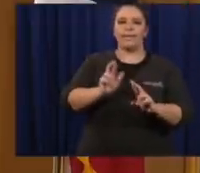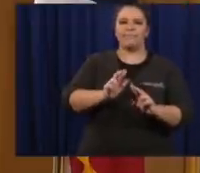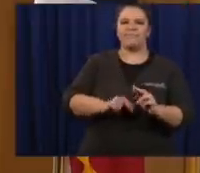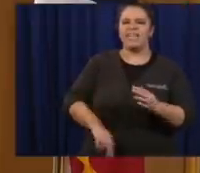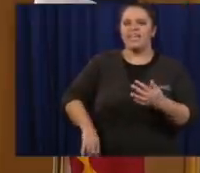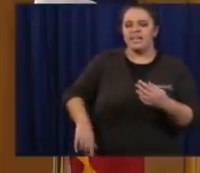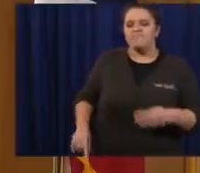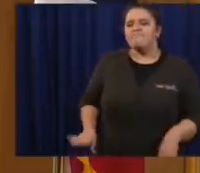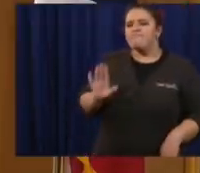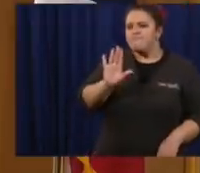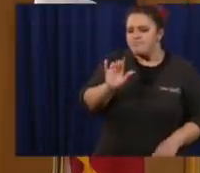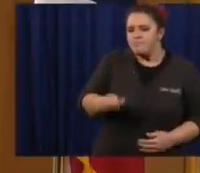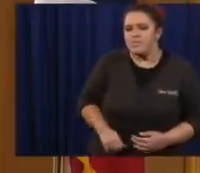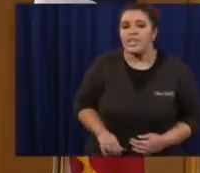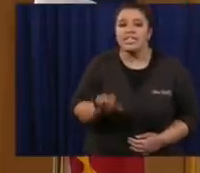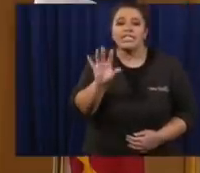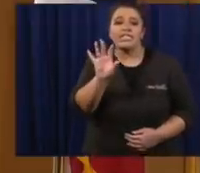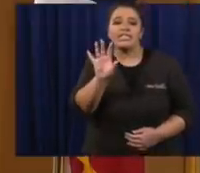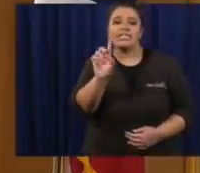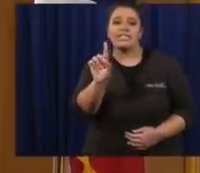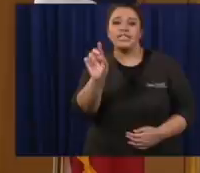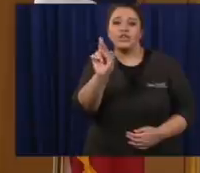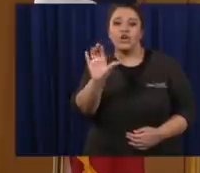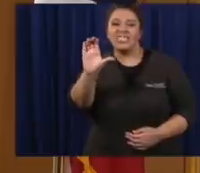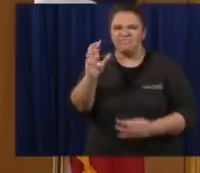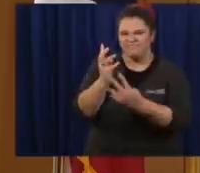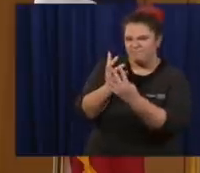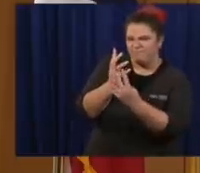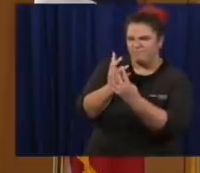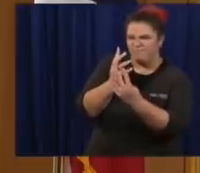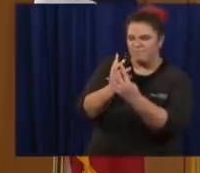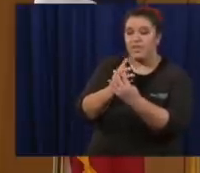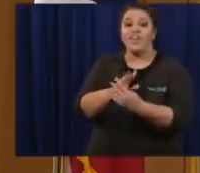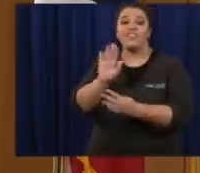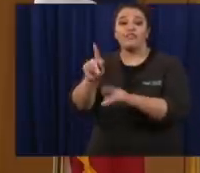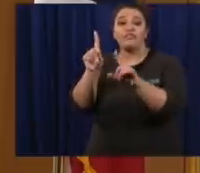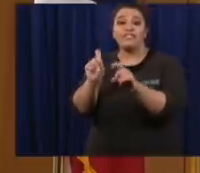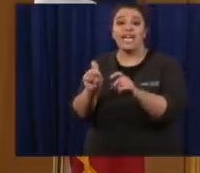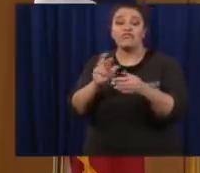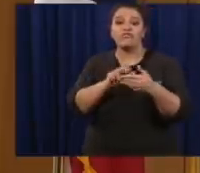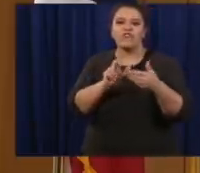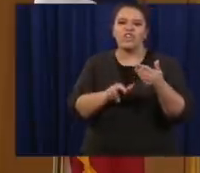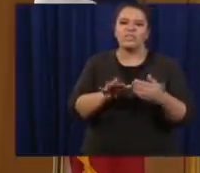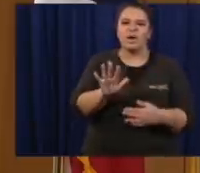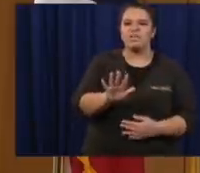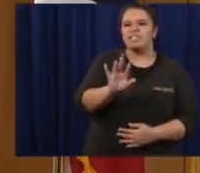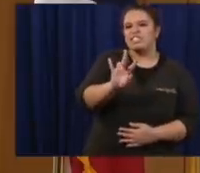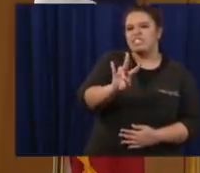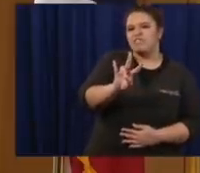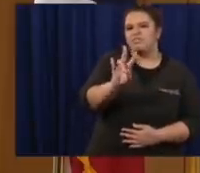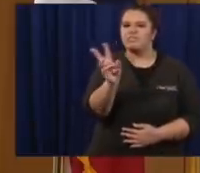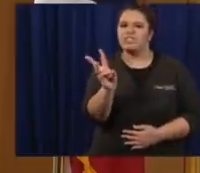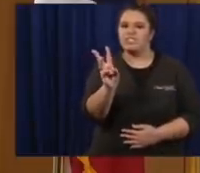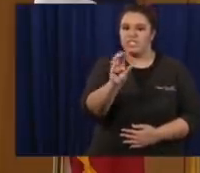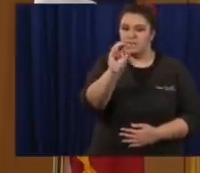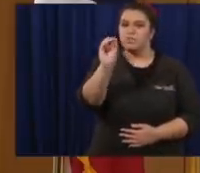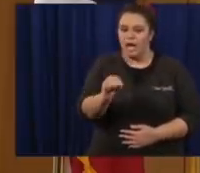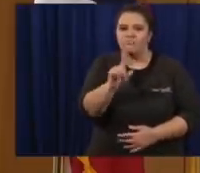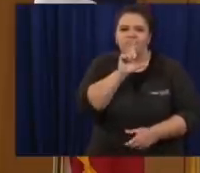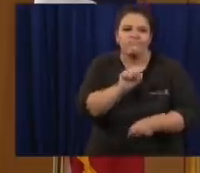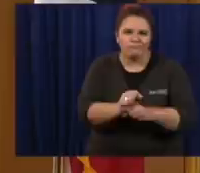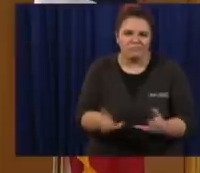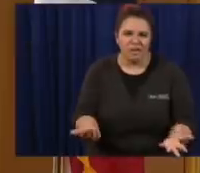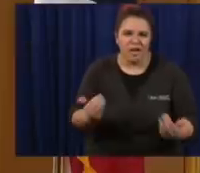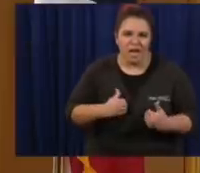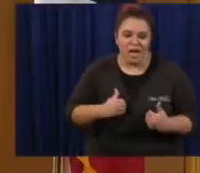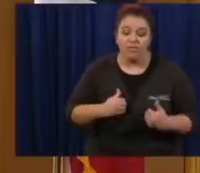results are about 76% positive, and the testing of everybody in the regular population